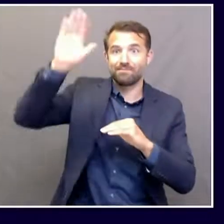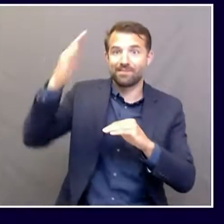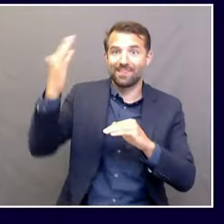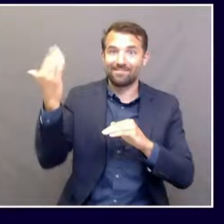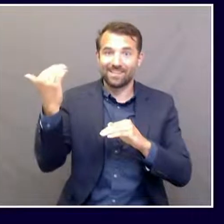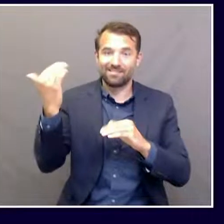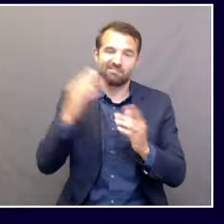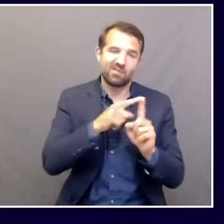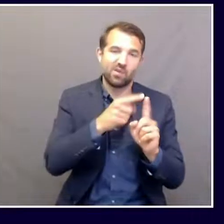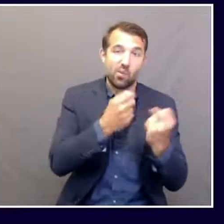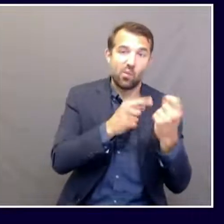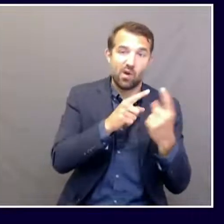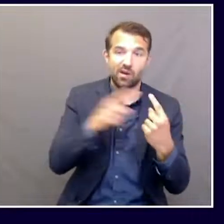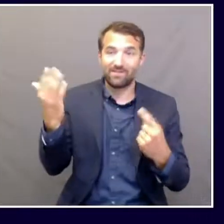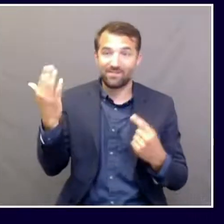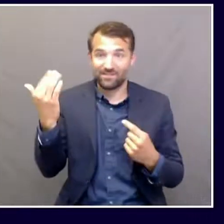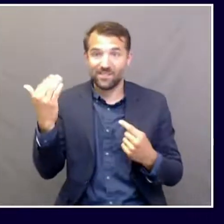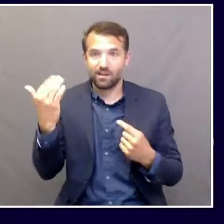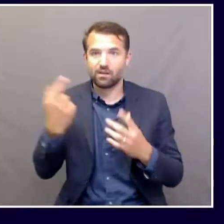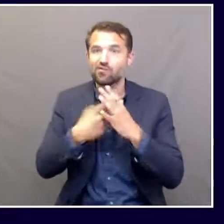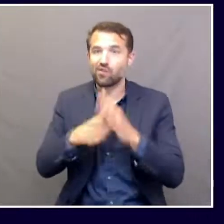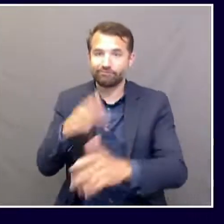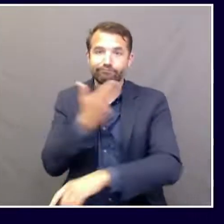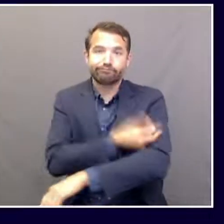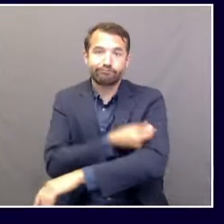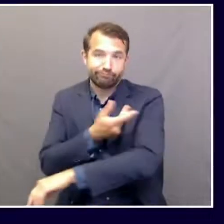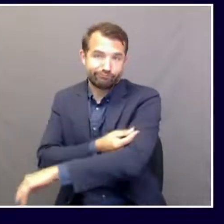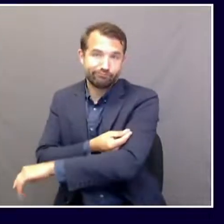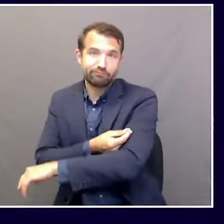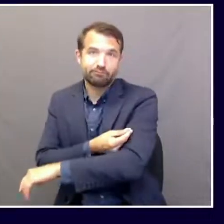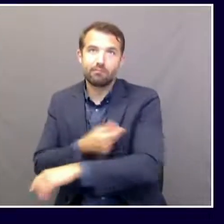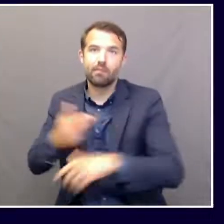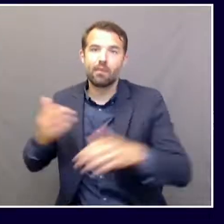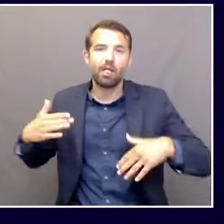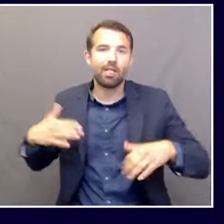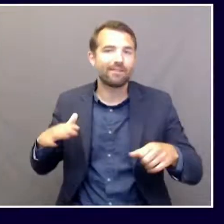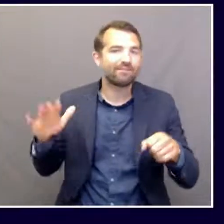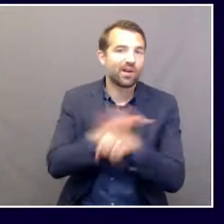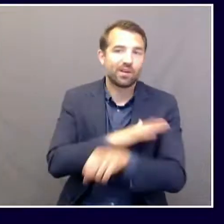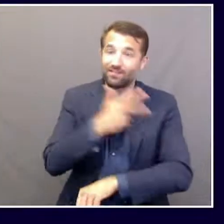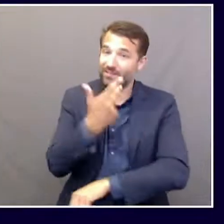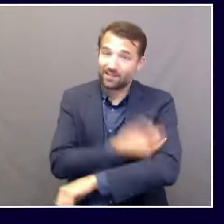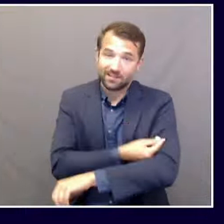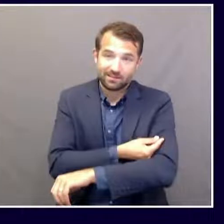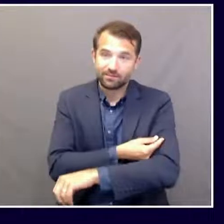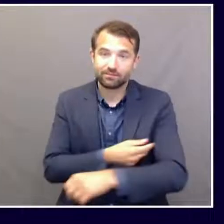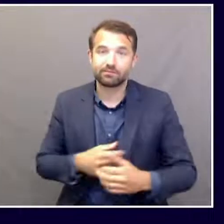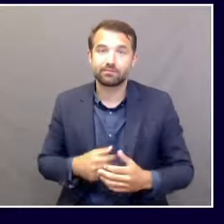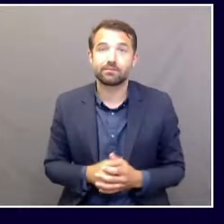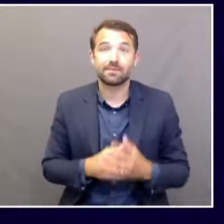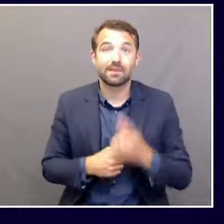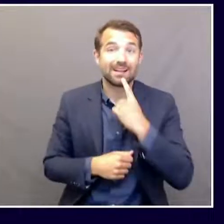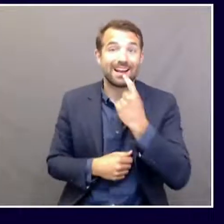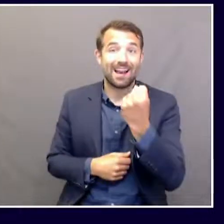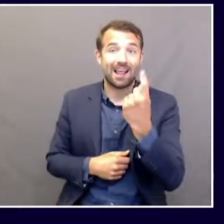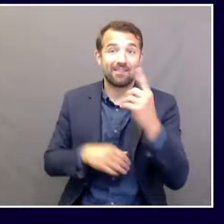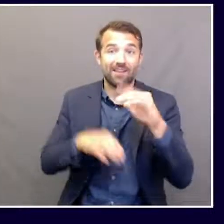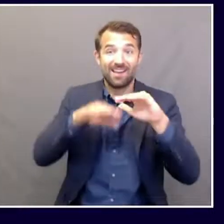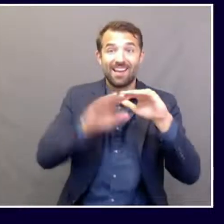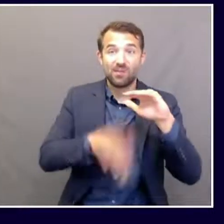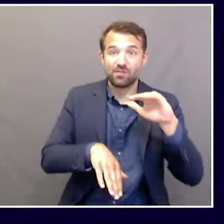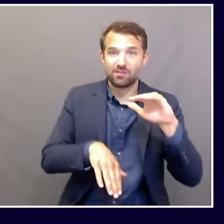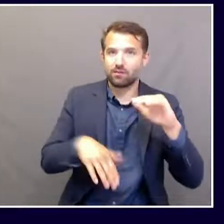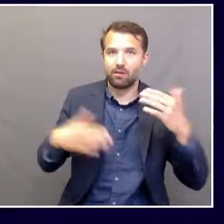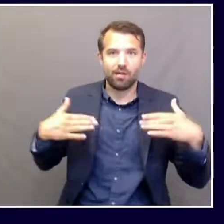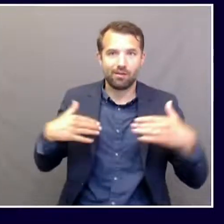fully vaccinated. And there's not yet a vaccine authorized for children under the age of 12. So at this time, we still have that